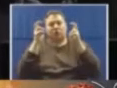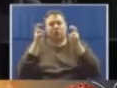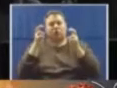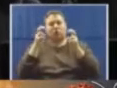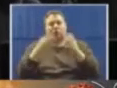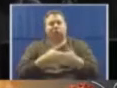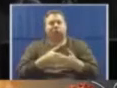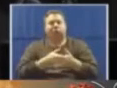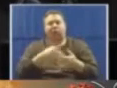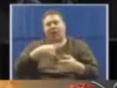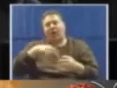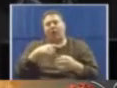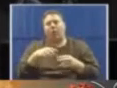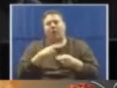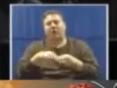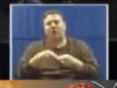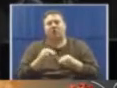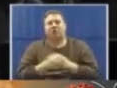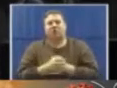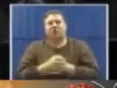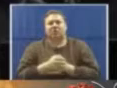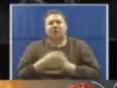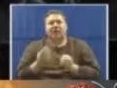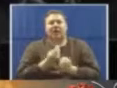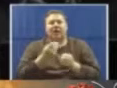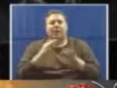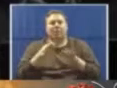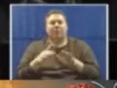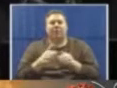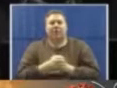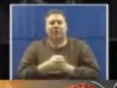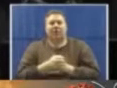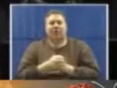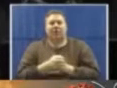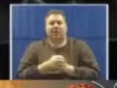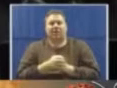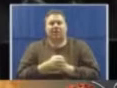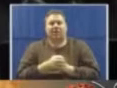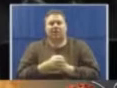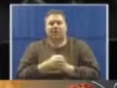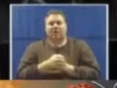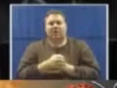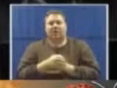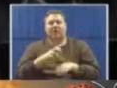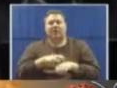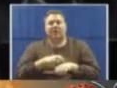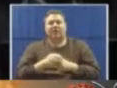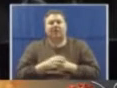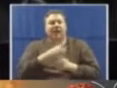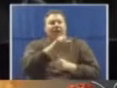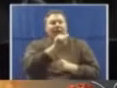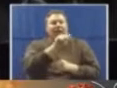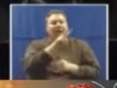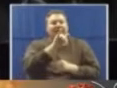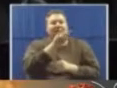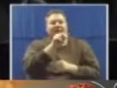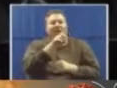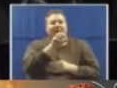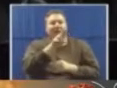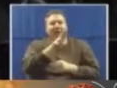people are our biggest and most valuable asset. Lavender Hill and Beaufort West are vastly different communities with